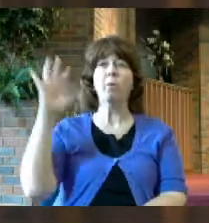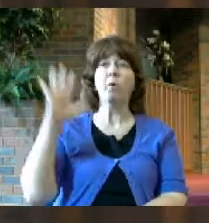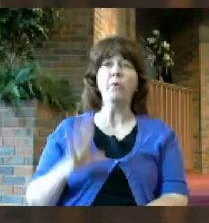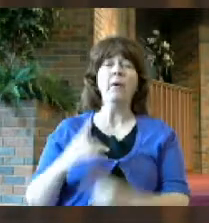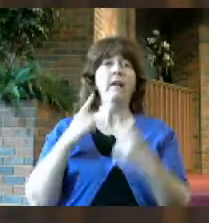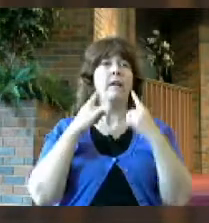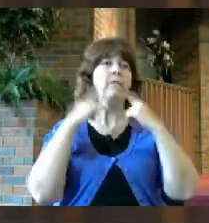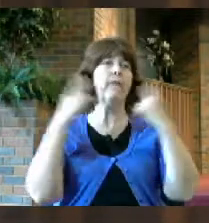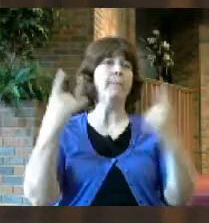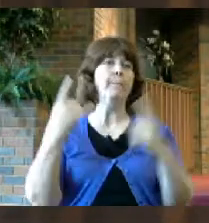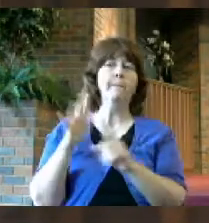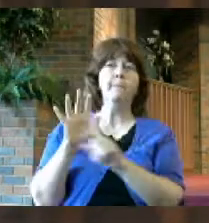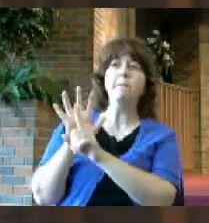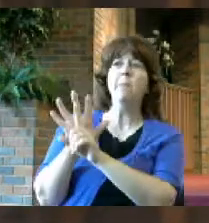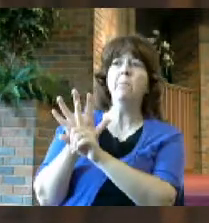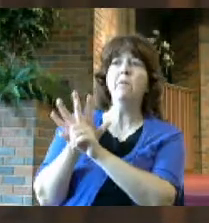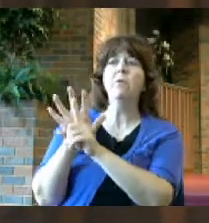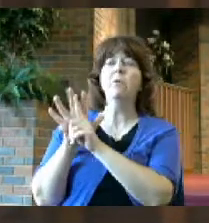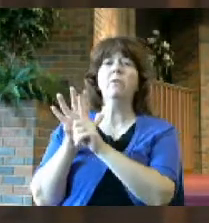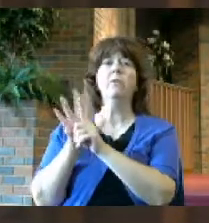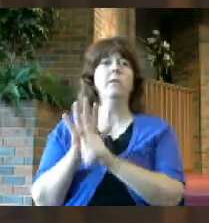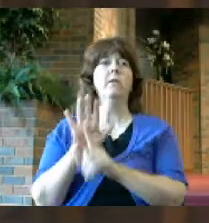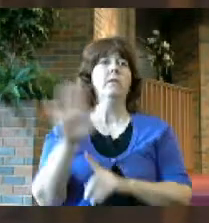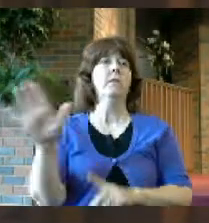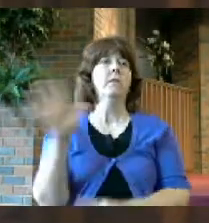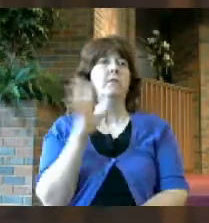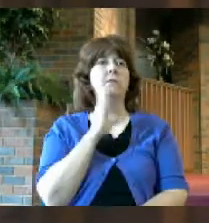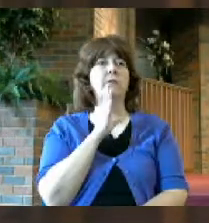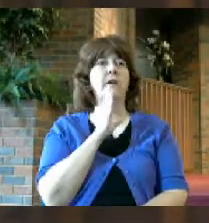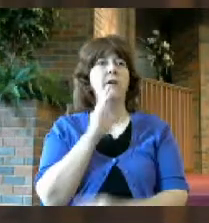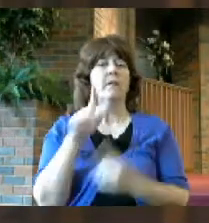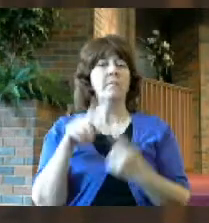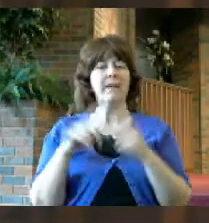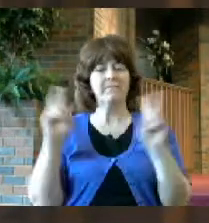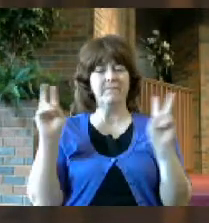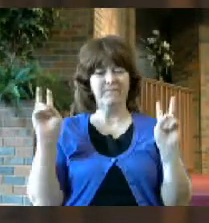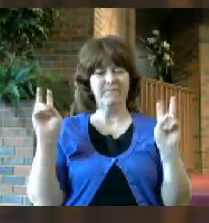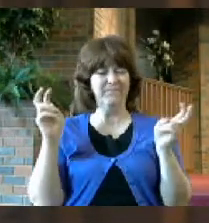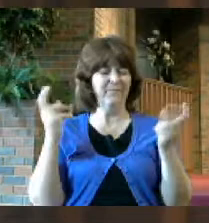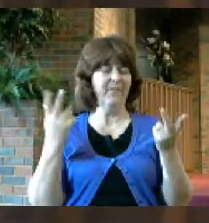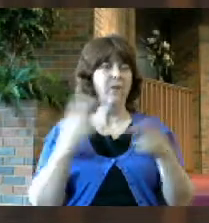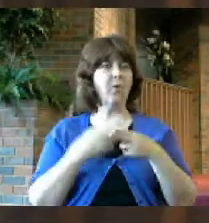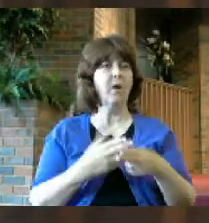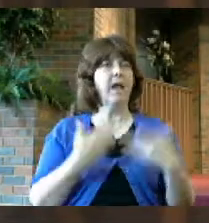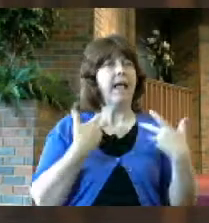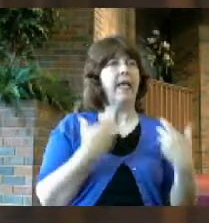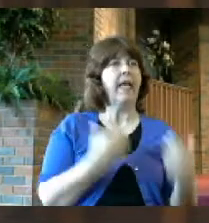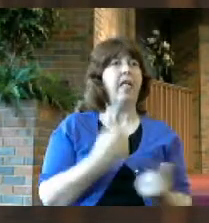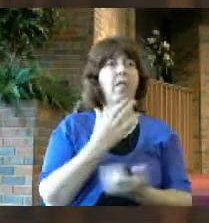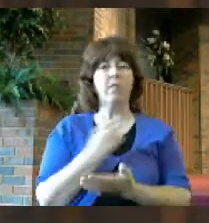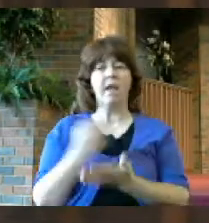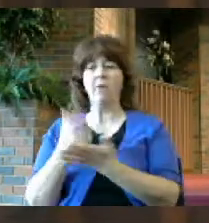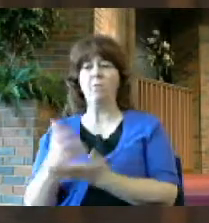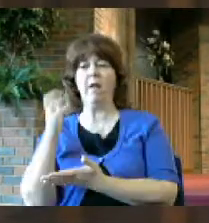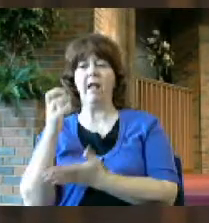of what's described often as the health and wealth gospel. Their message is usually, God wants you to be happy. God